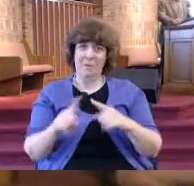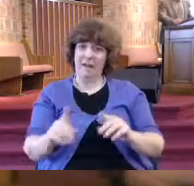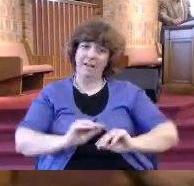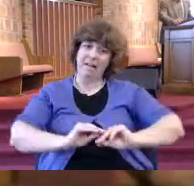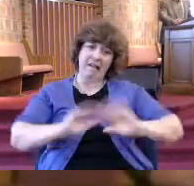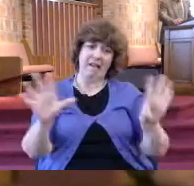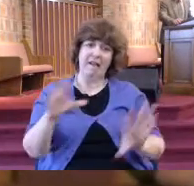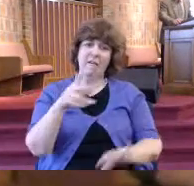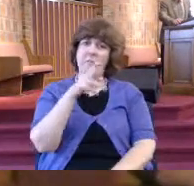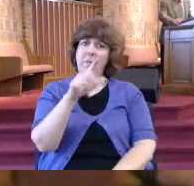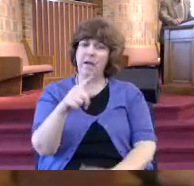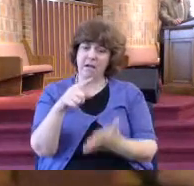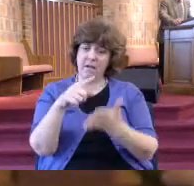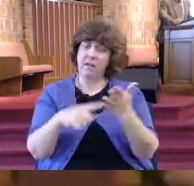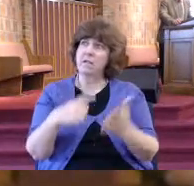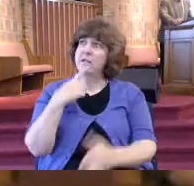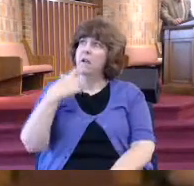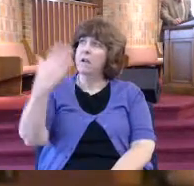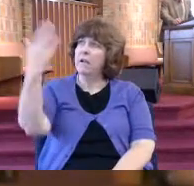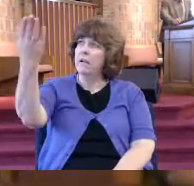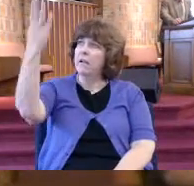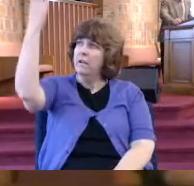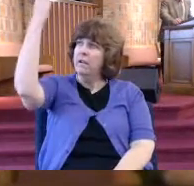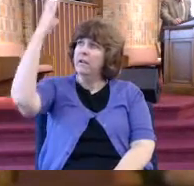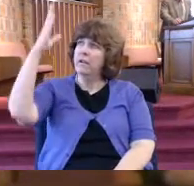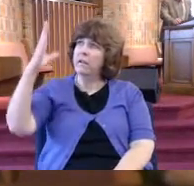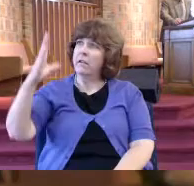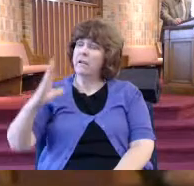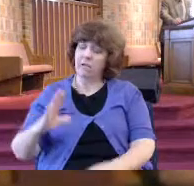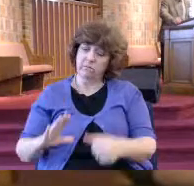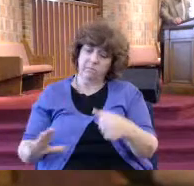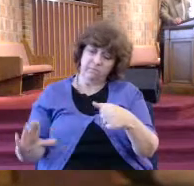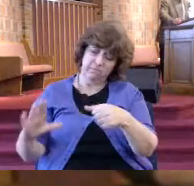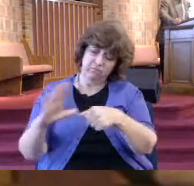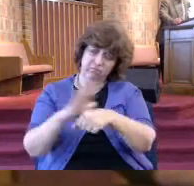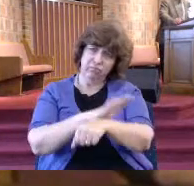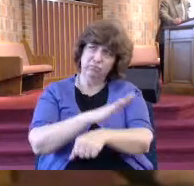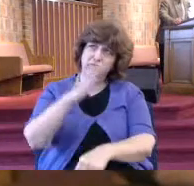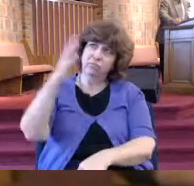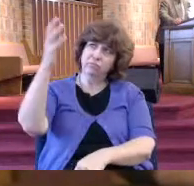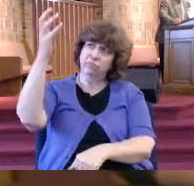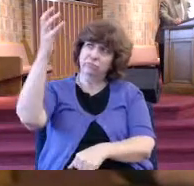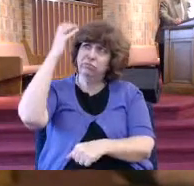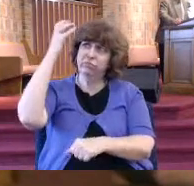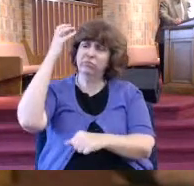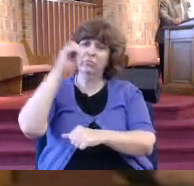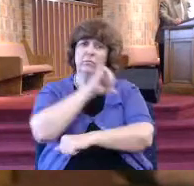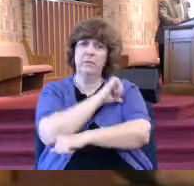Paul grants to God is that God is the ultimate authority.